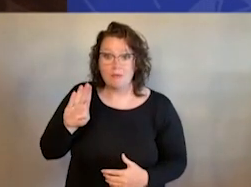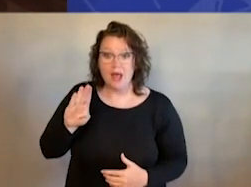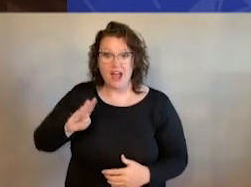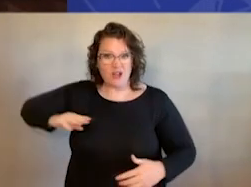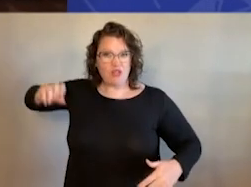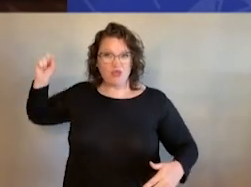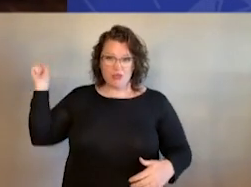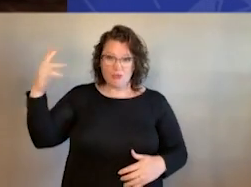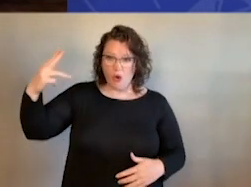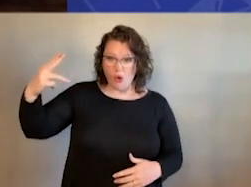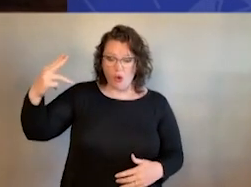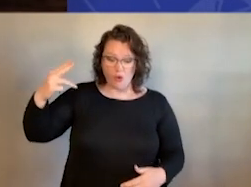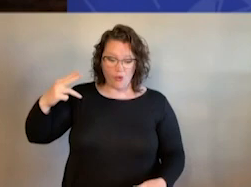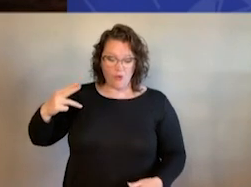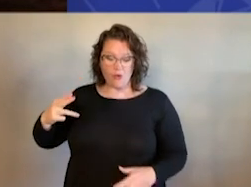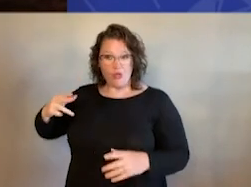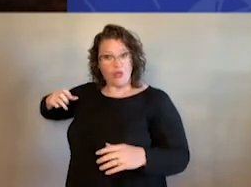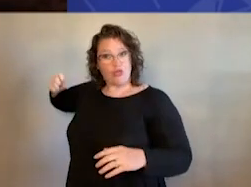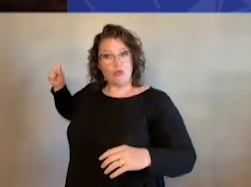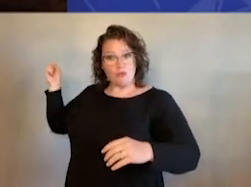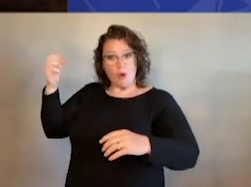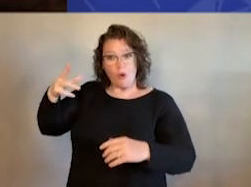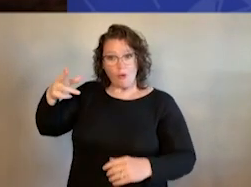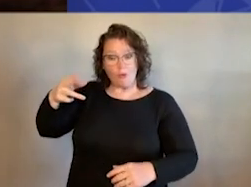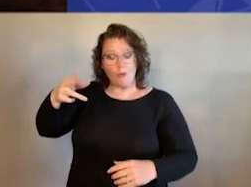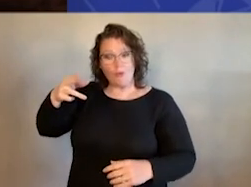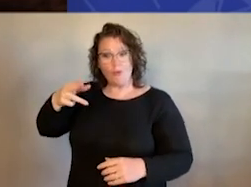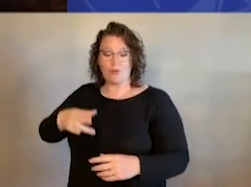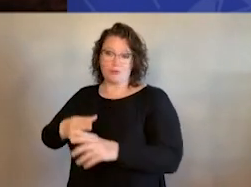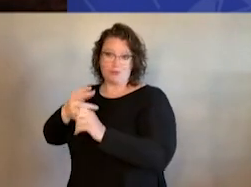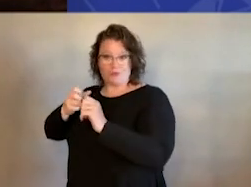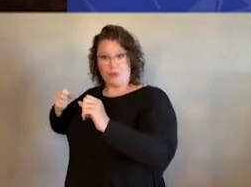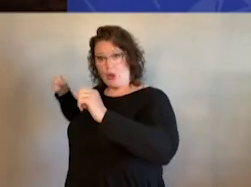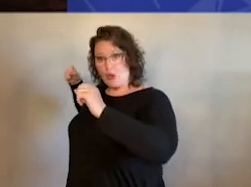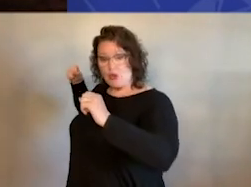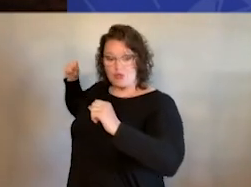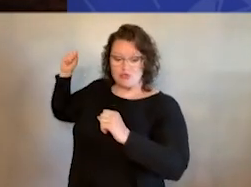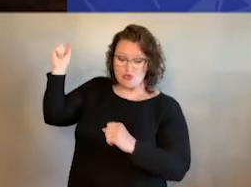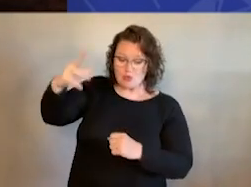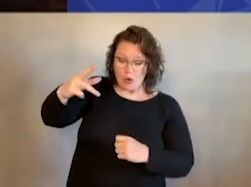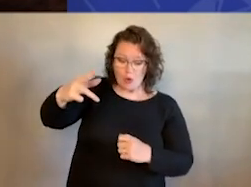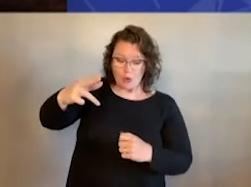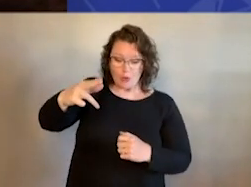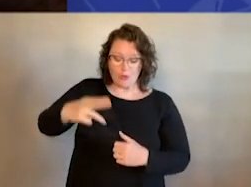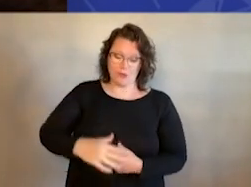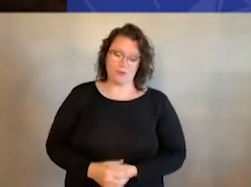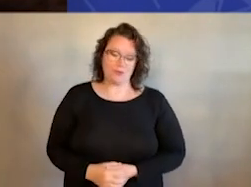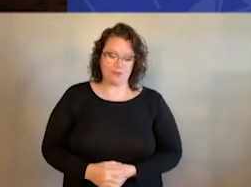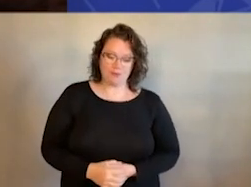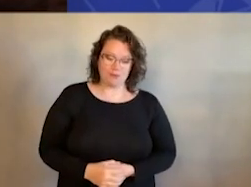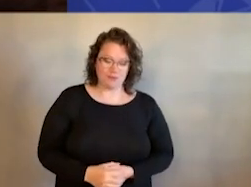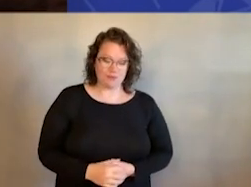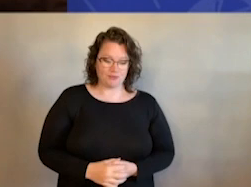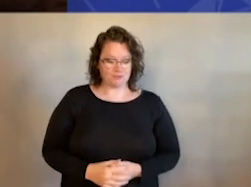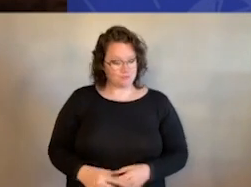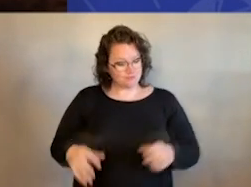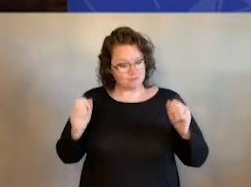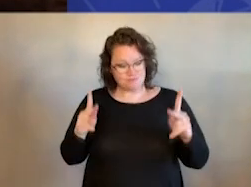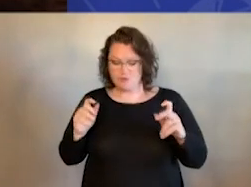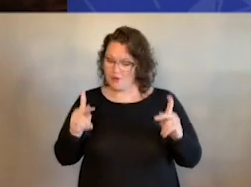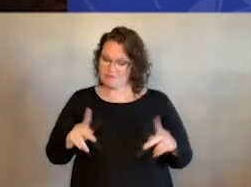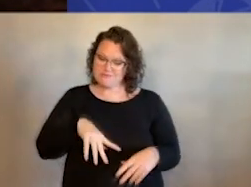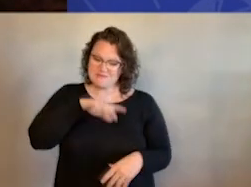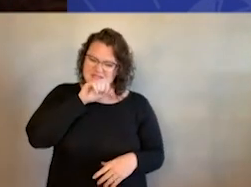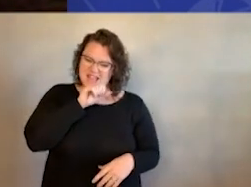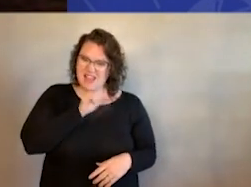and throw. Drop back and throw. Drop back and throw. Oh,